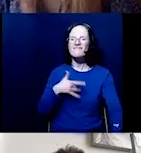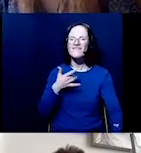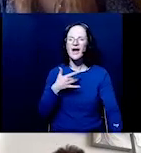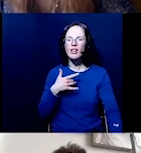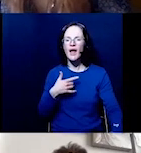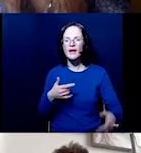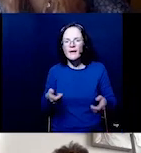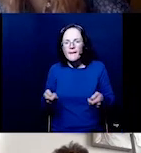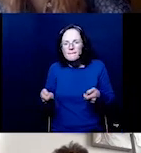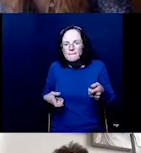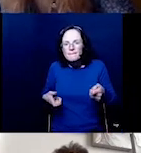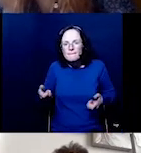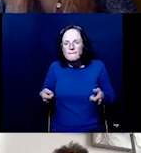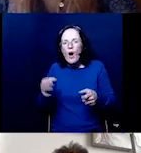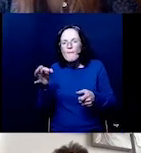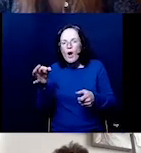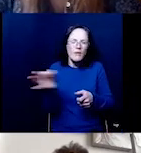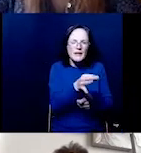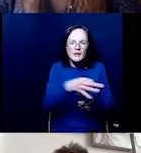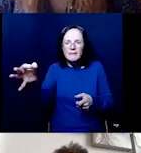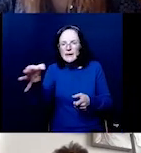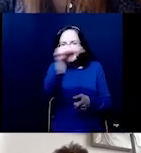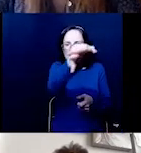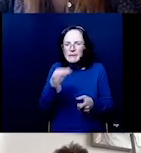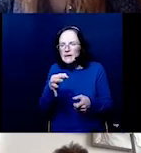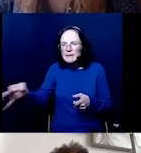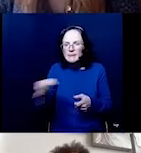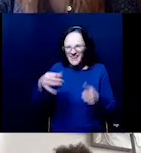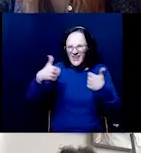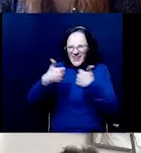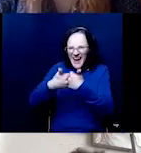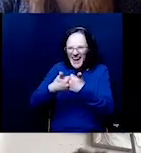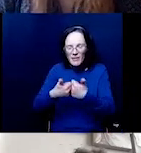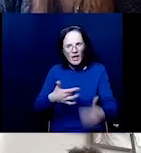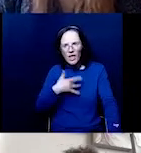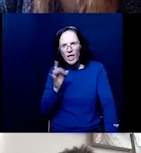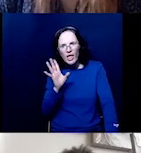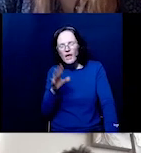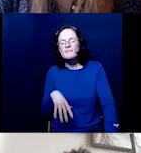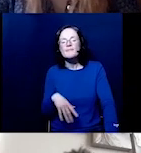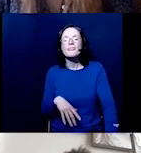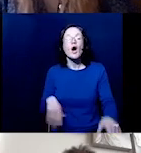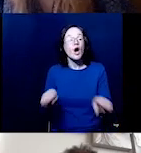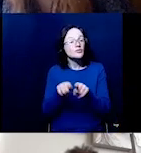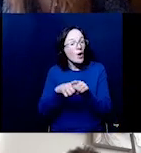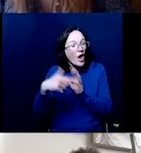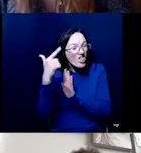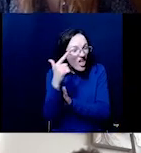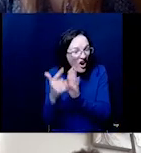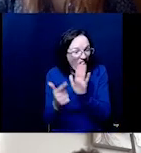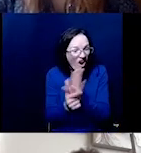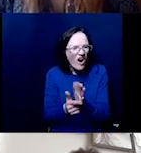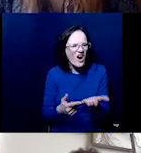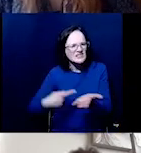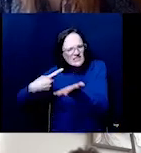know your rights, and let's be honest, rights and textbooks with laws and everything are very difficult